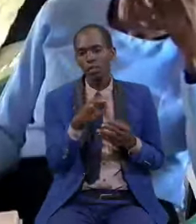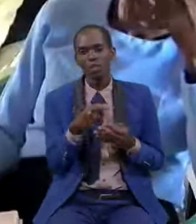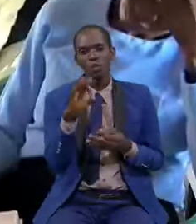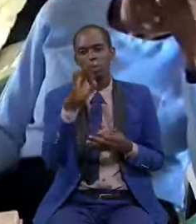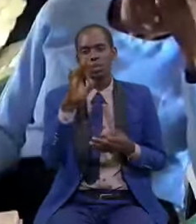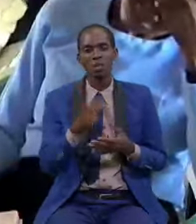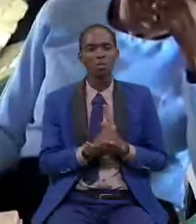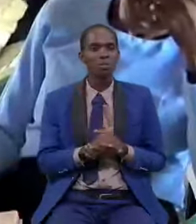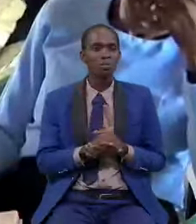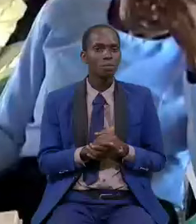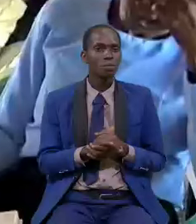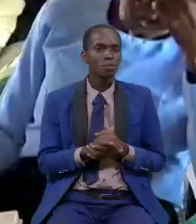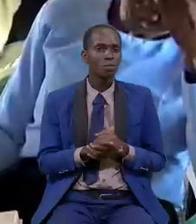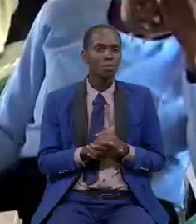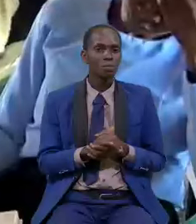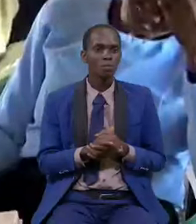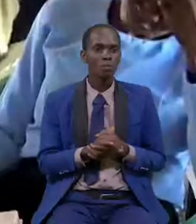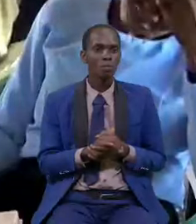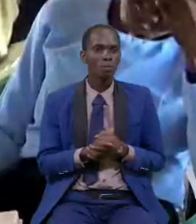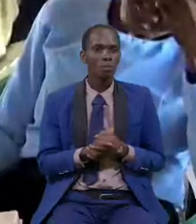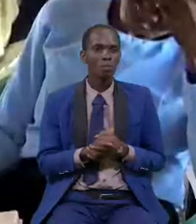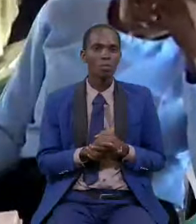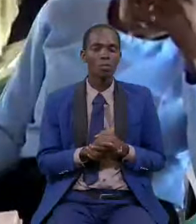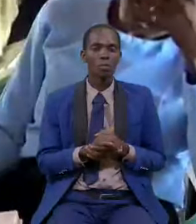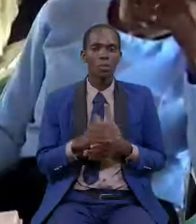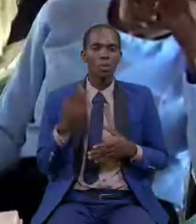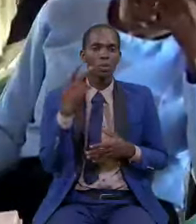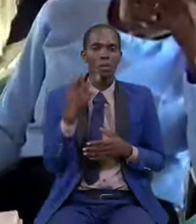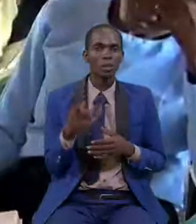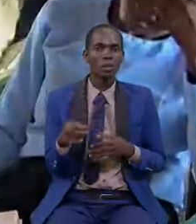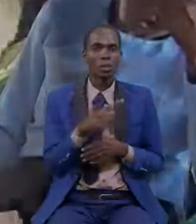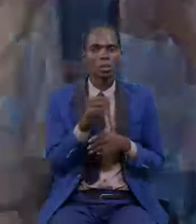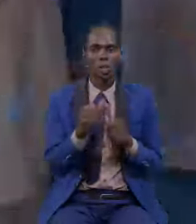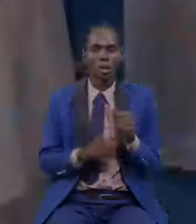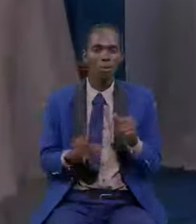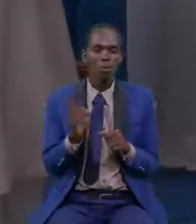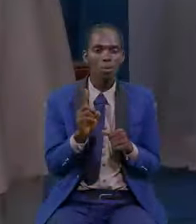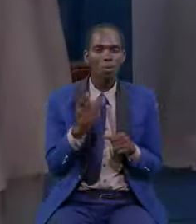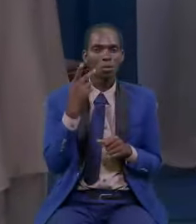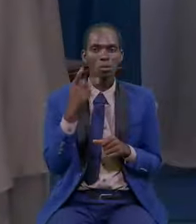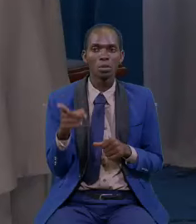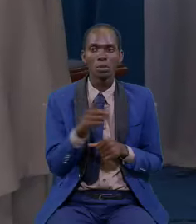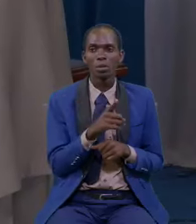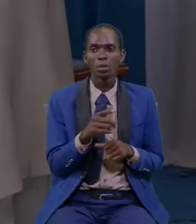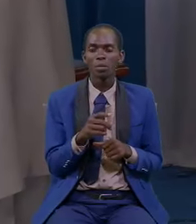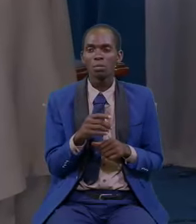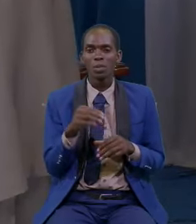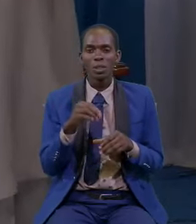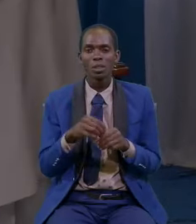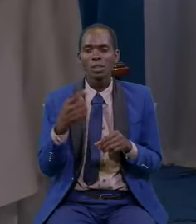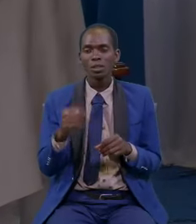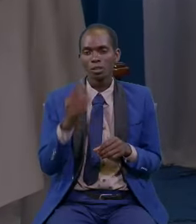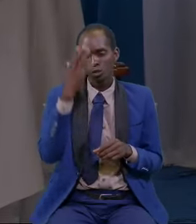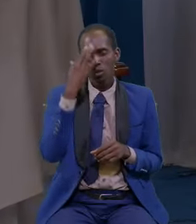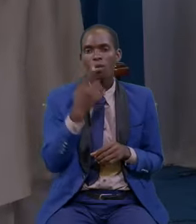the sky. You see them everywhere. You see them in the cockroach. You see them in the black